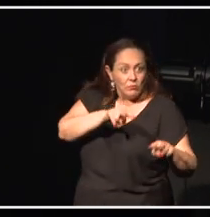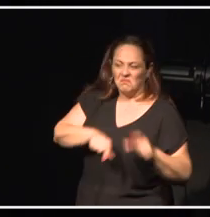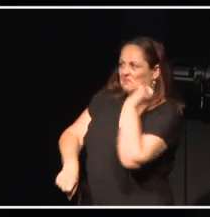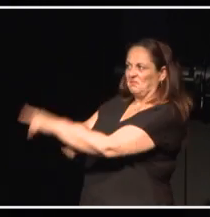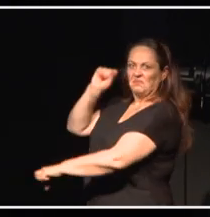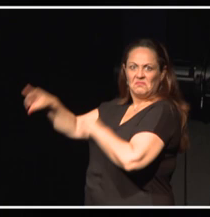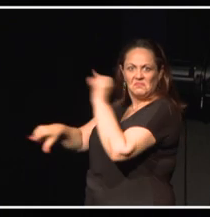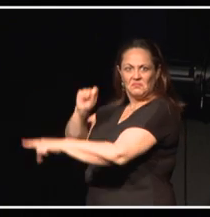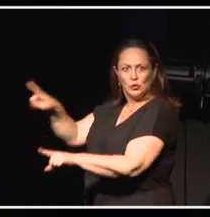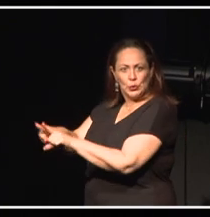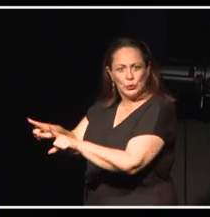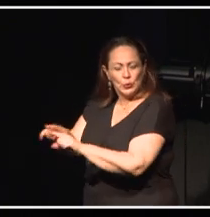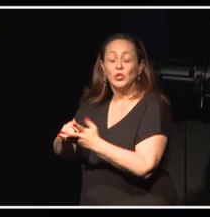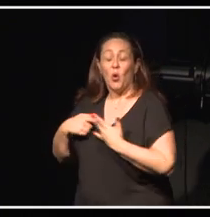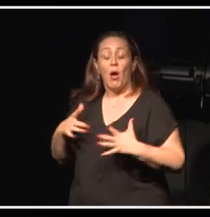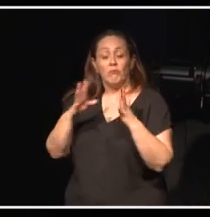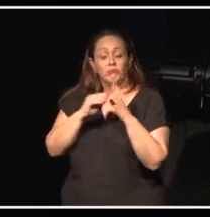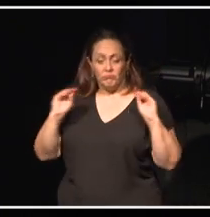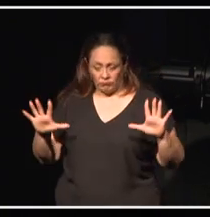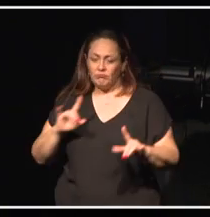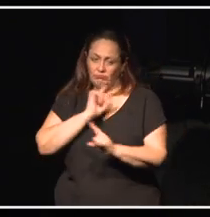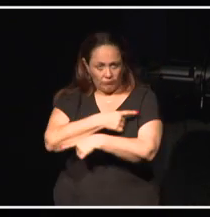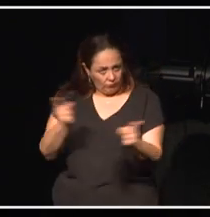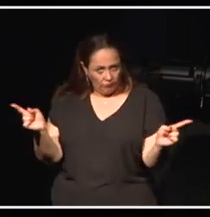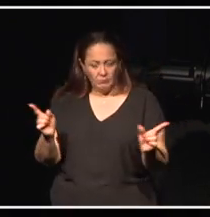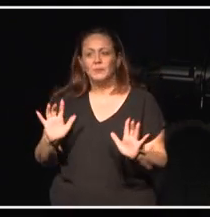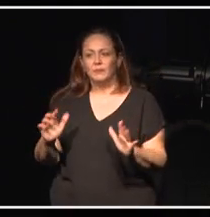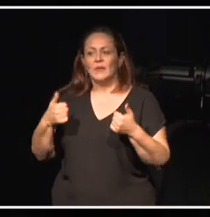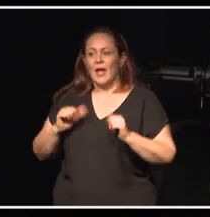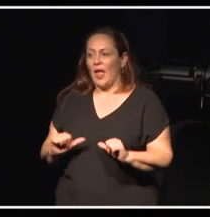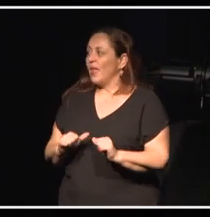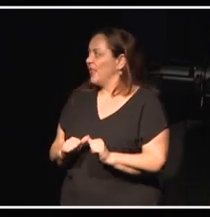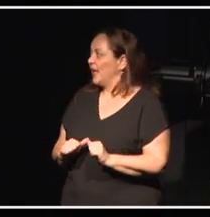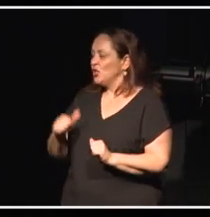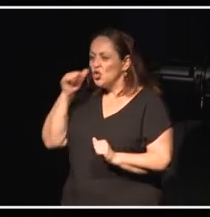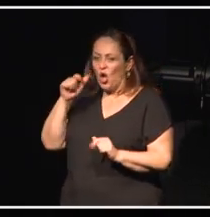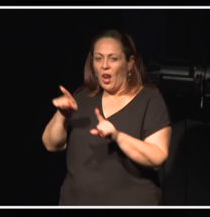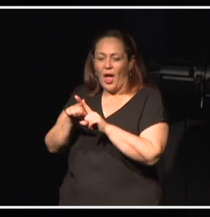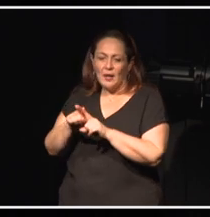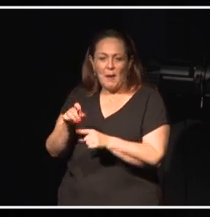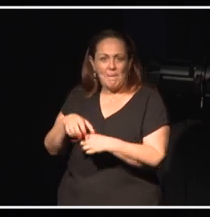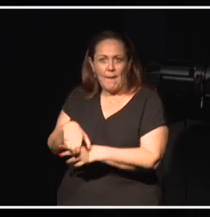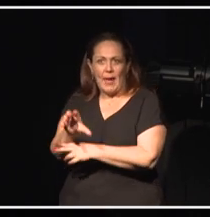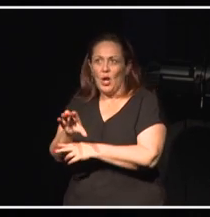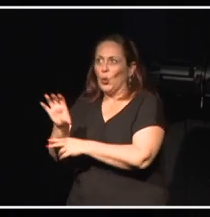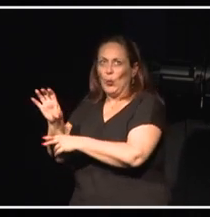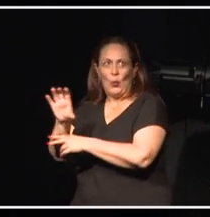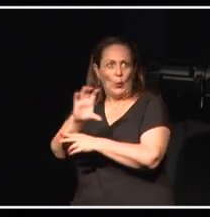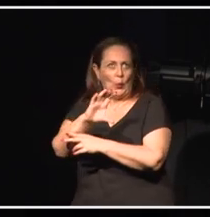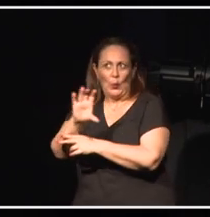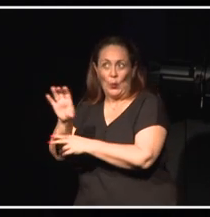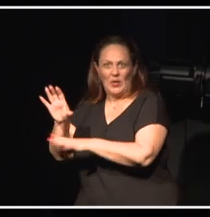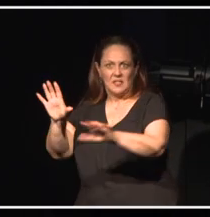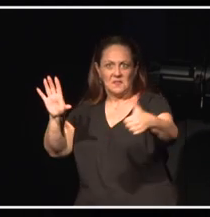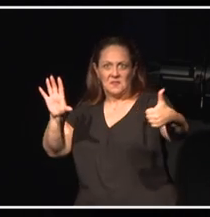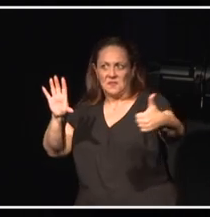So I did that. And of course, then the bat signal went out all over the world that a woman somewhere had